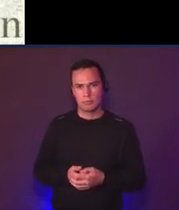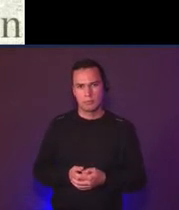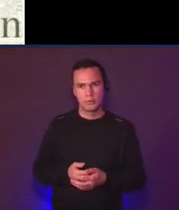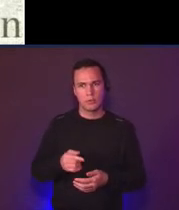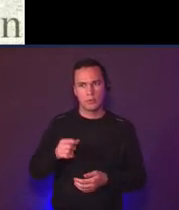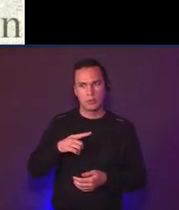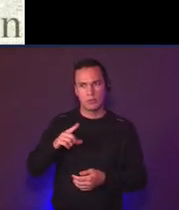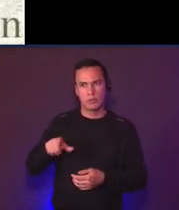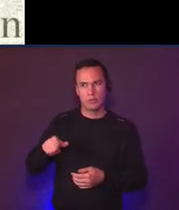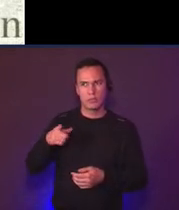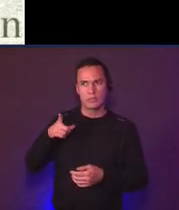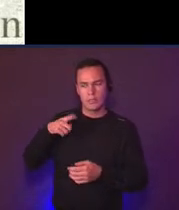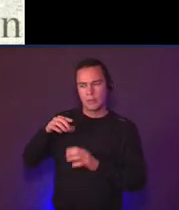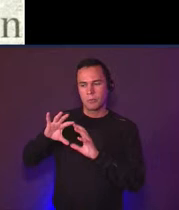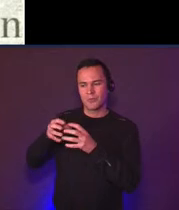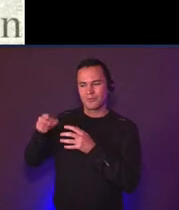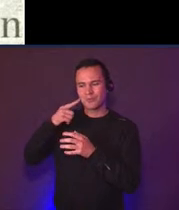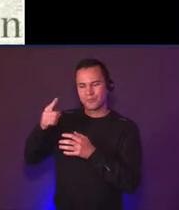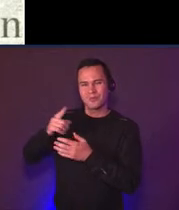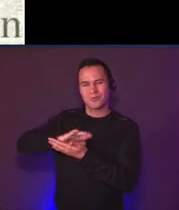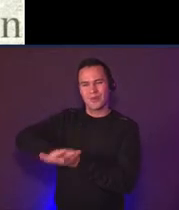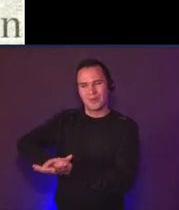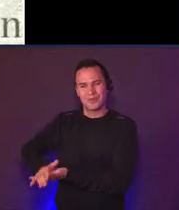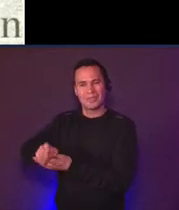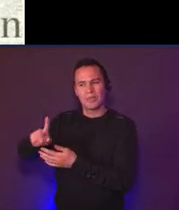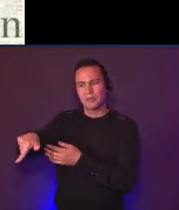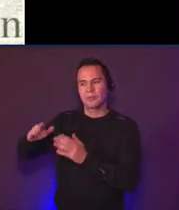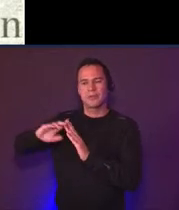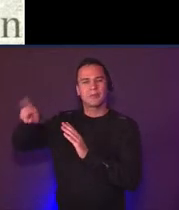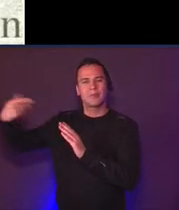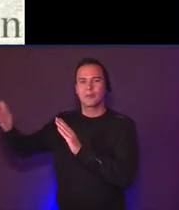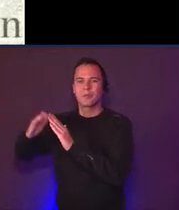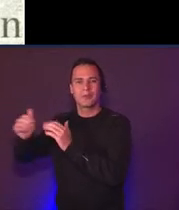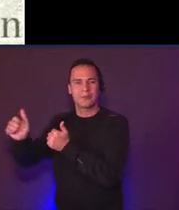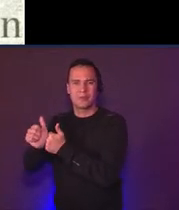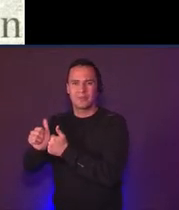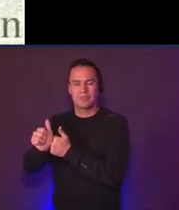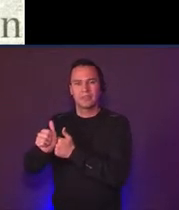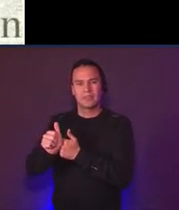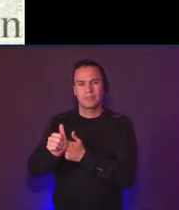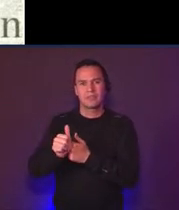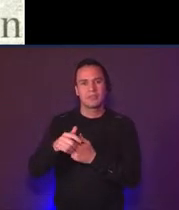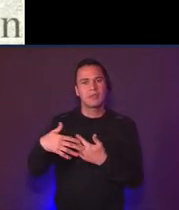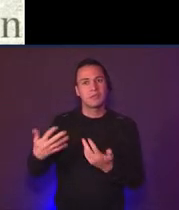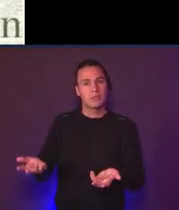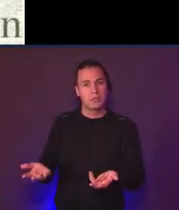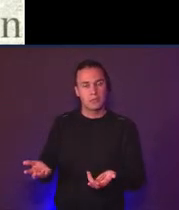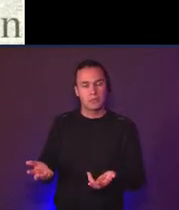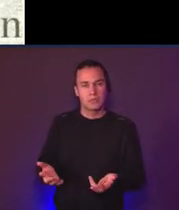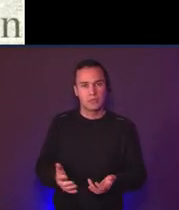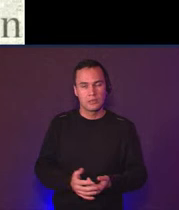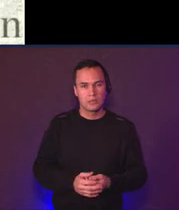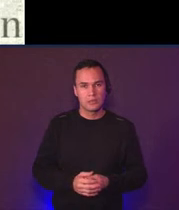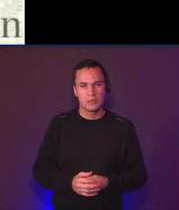remedy the ills of segregation in our neighborhood. What's currently going on there is